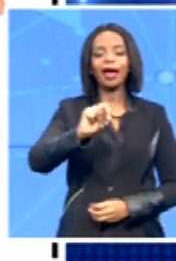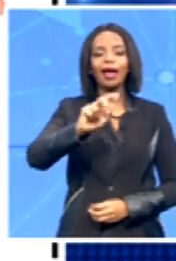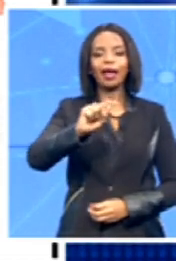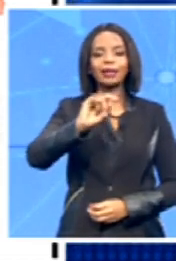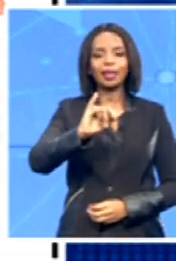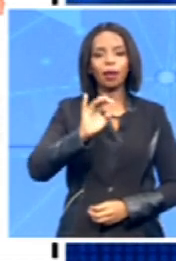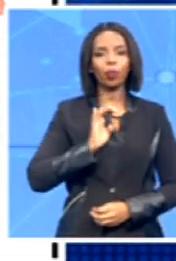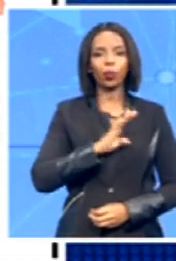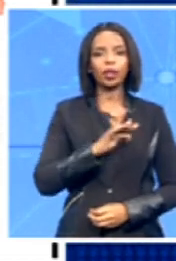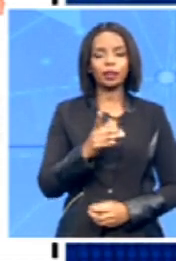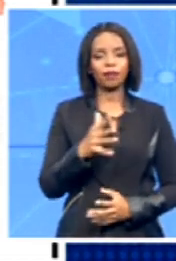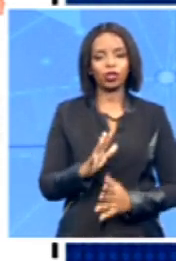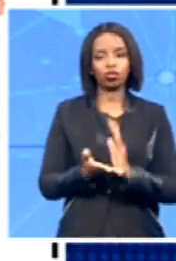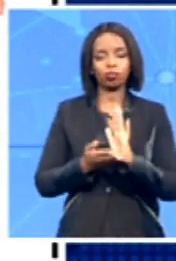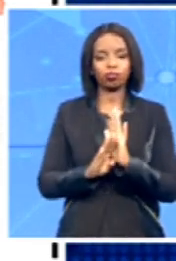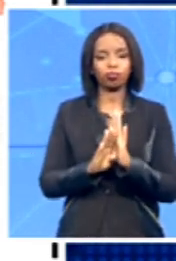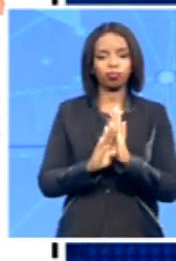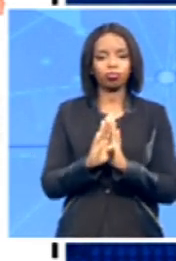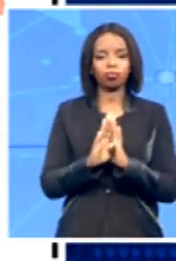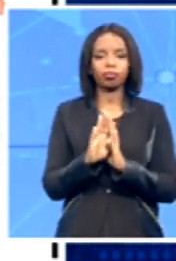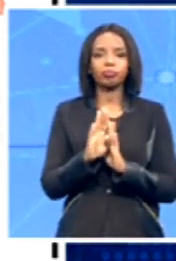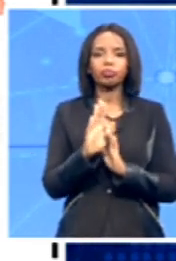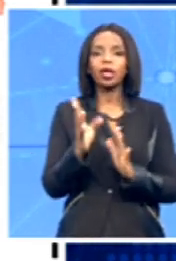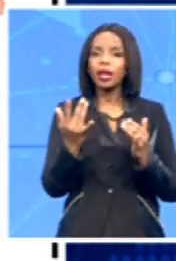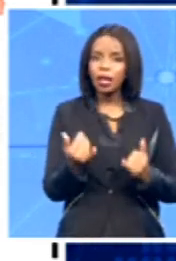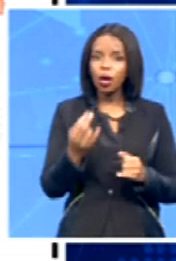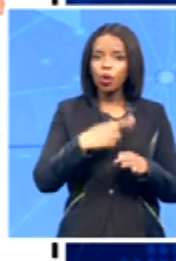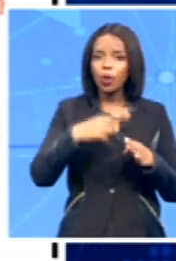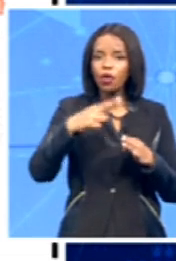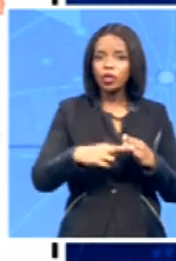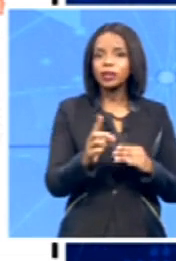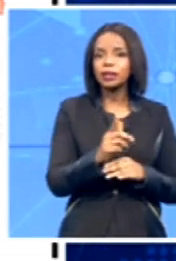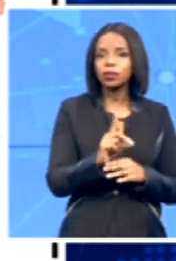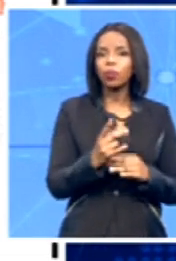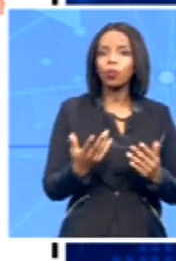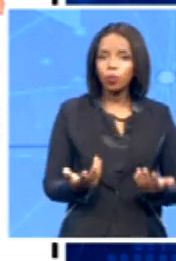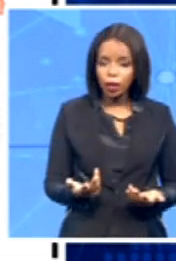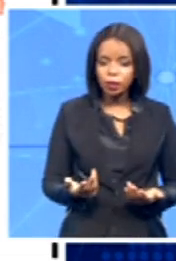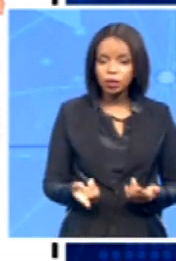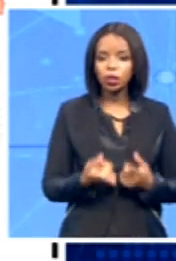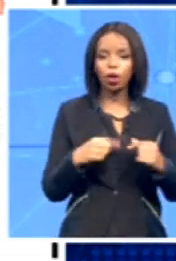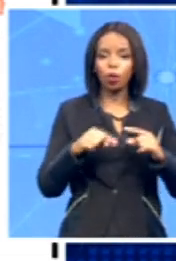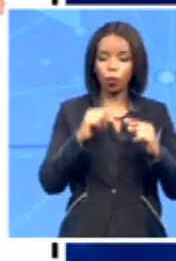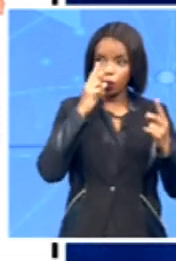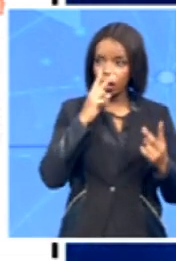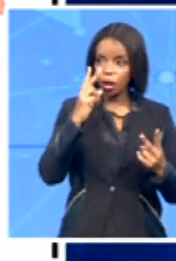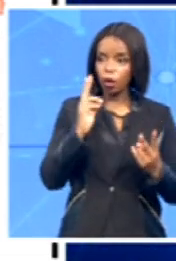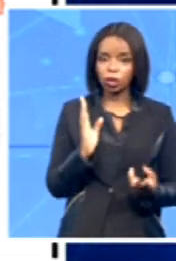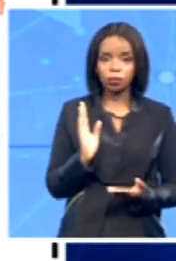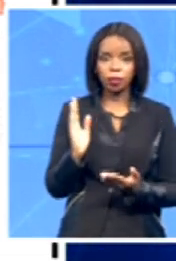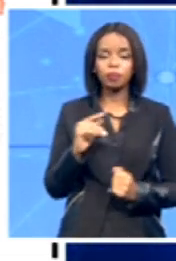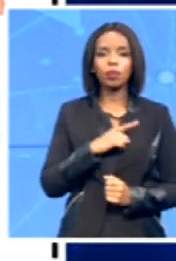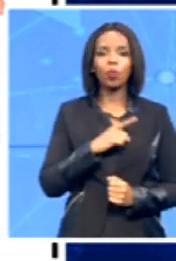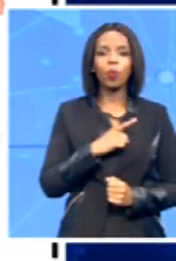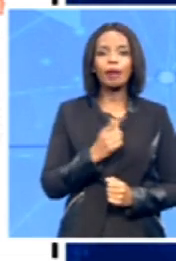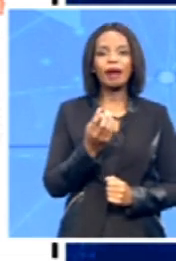results this time around? We looked at the bloods that we normally collect for diabetics in the private sector and public sector. Also people that